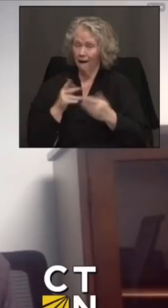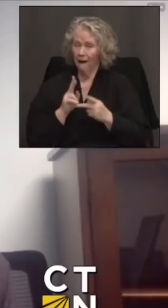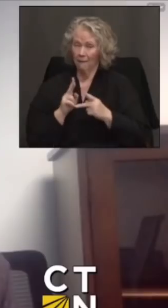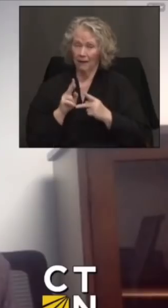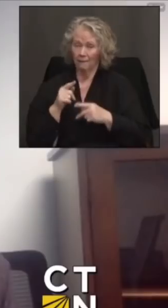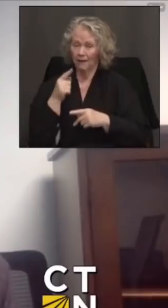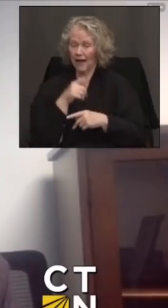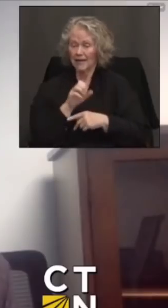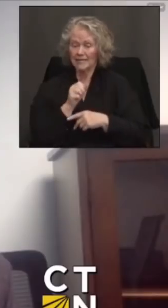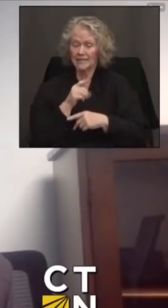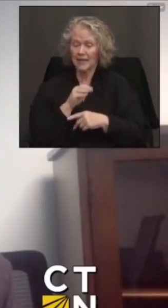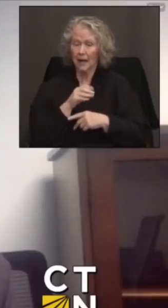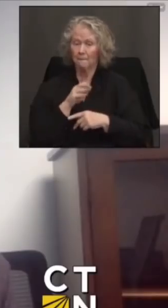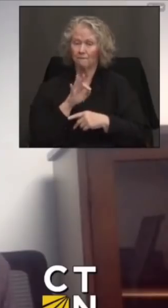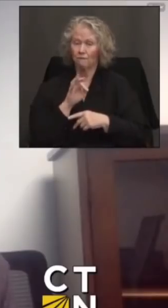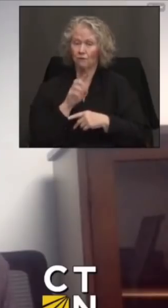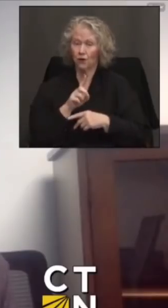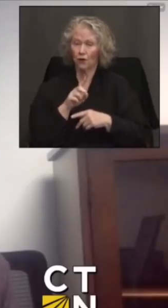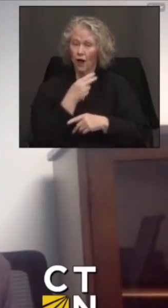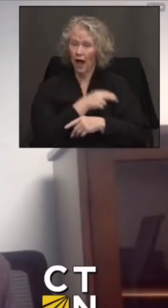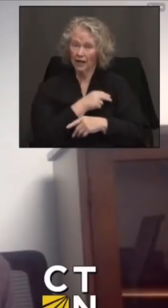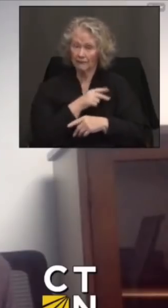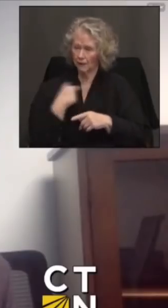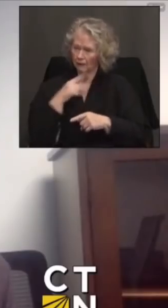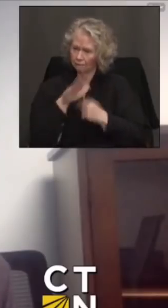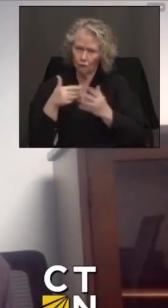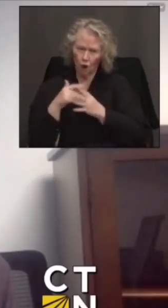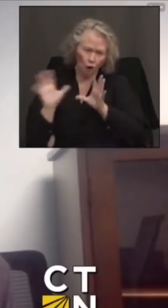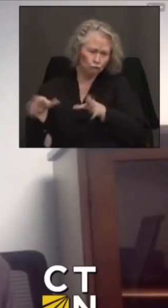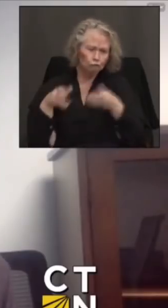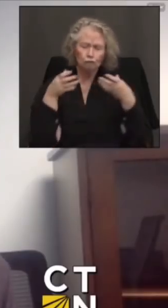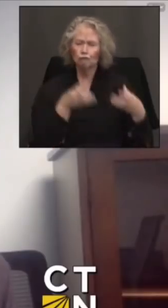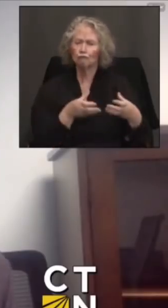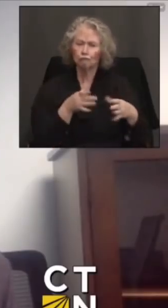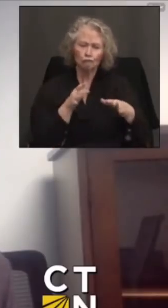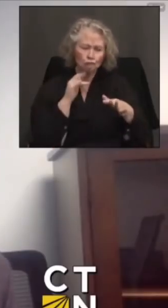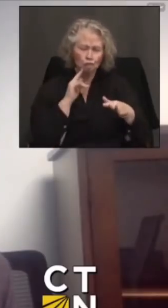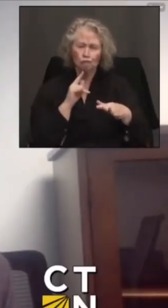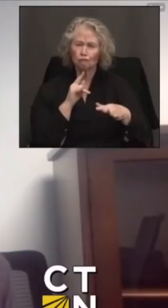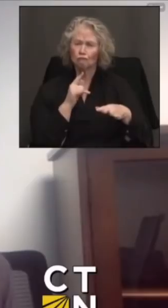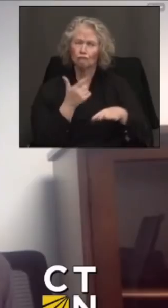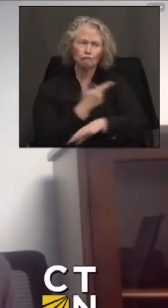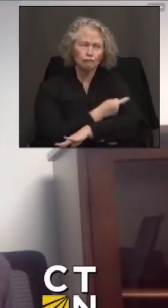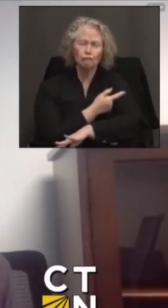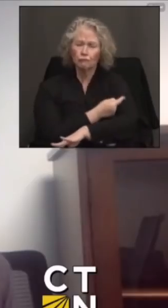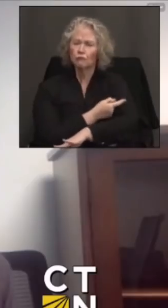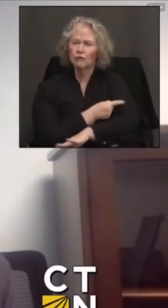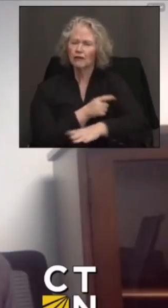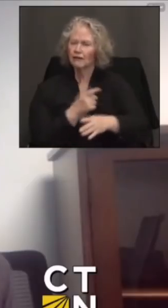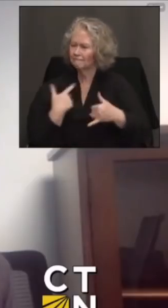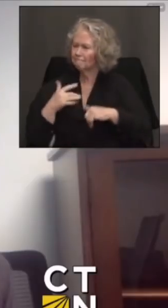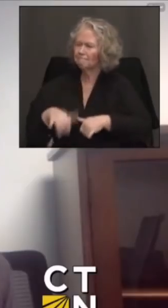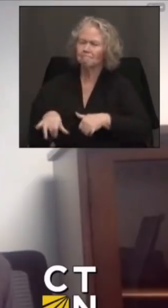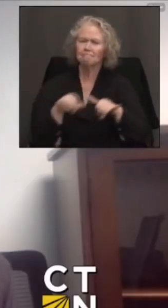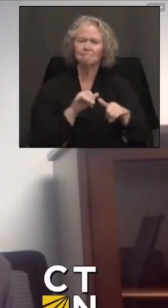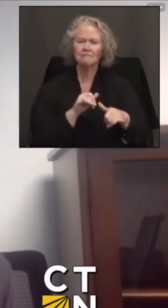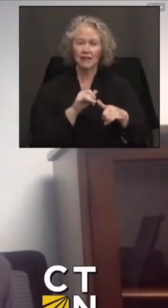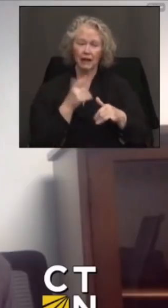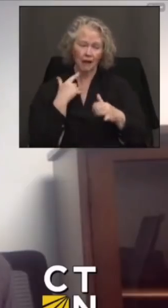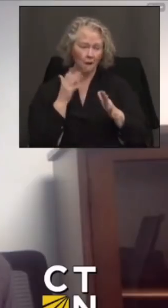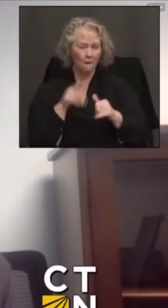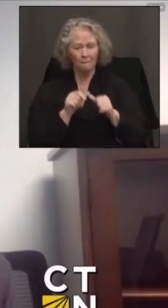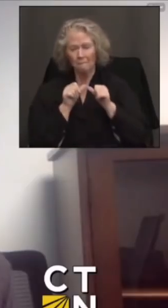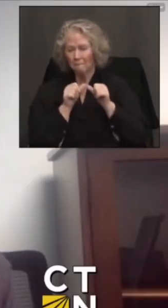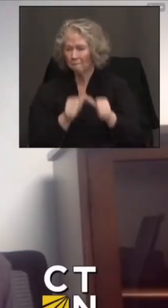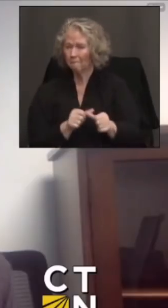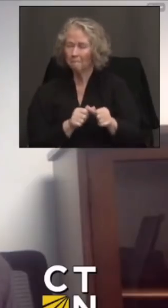at Stanford Hospital. It couldn't have been more efficient or easier, and I hope that everybody else decides to do the same, and I hope that they do so right